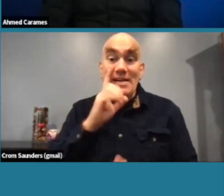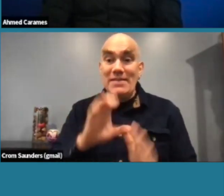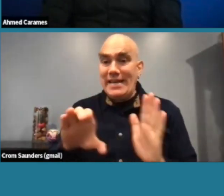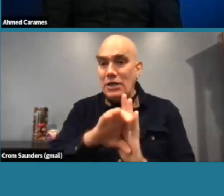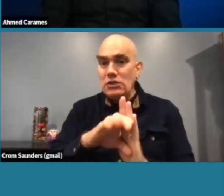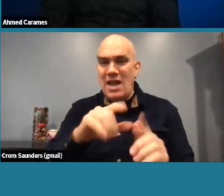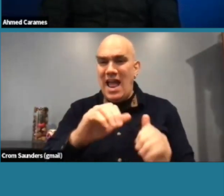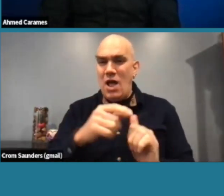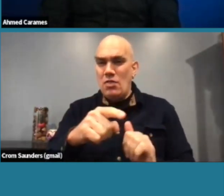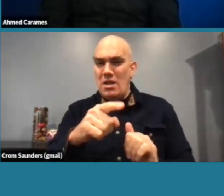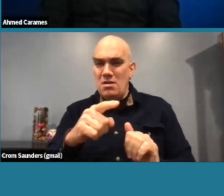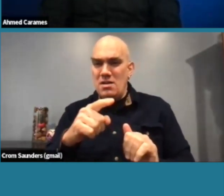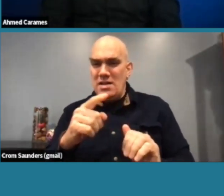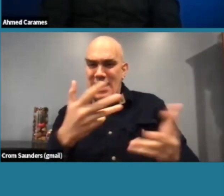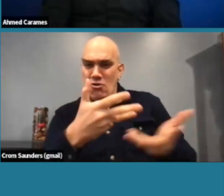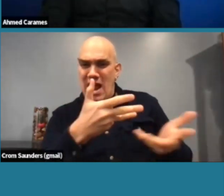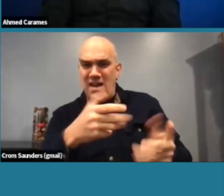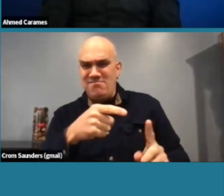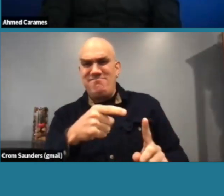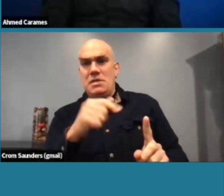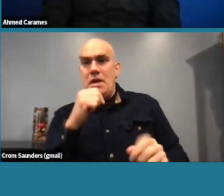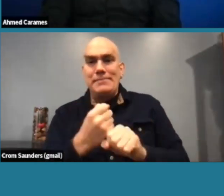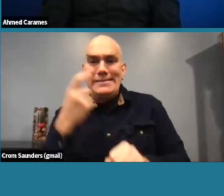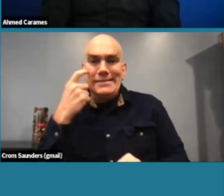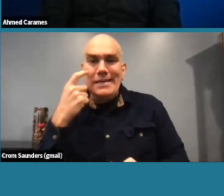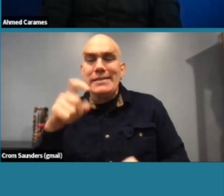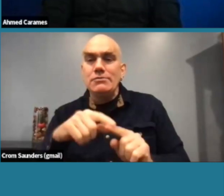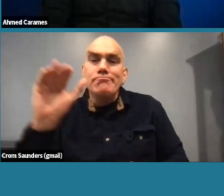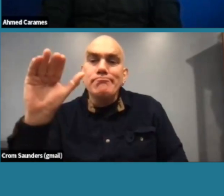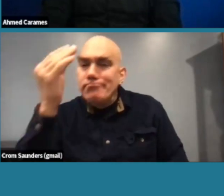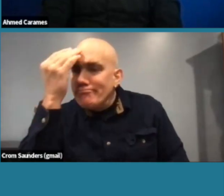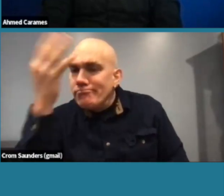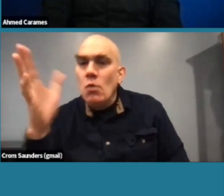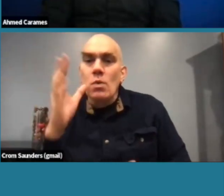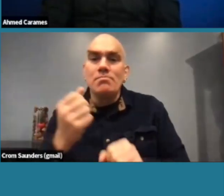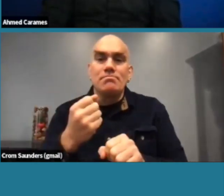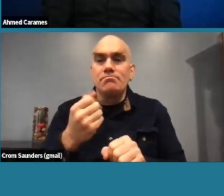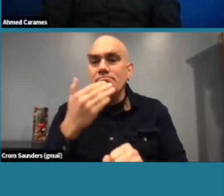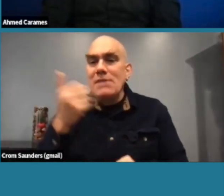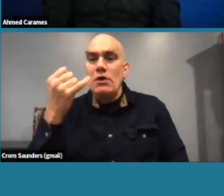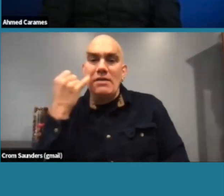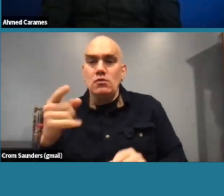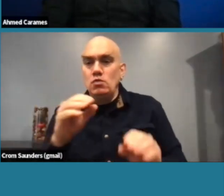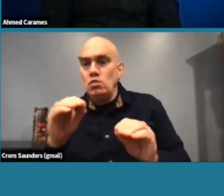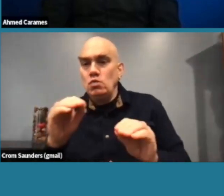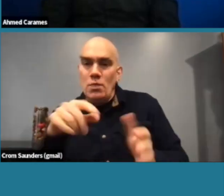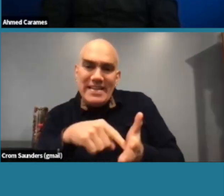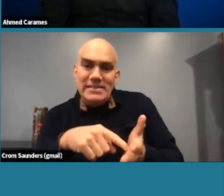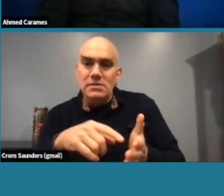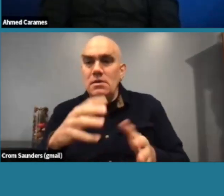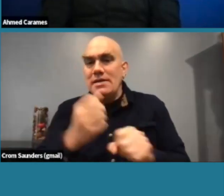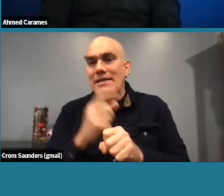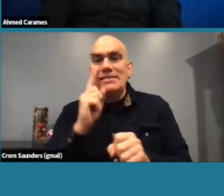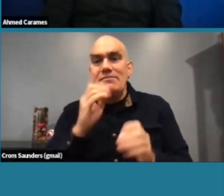about what works in the show and what doesn't, especially if they have deaf characters in the show. So maybe some interactions just don't quite make sense